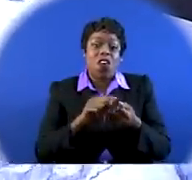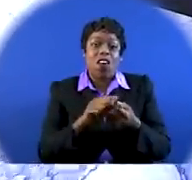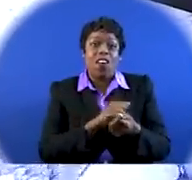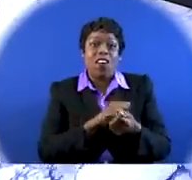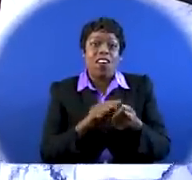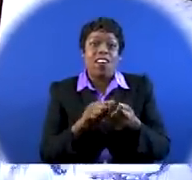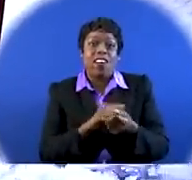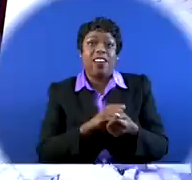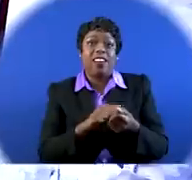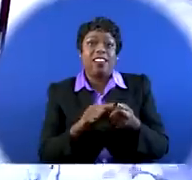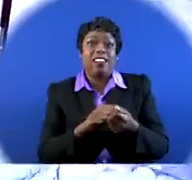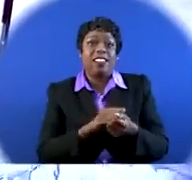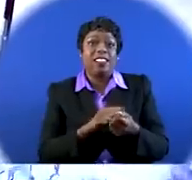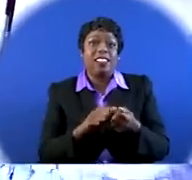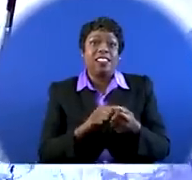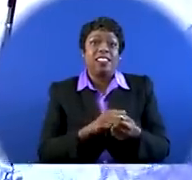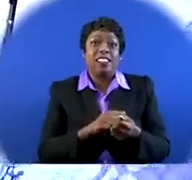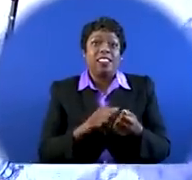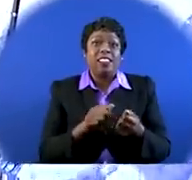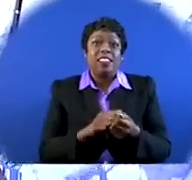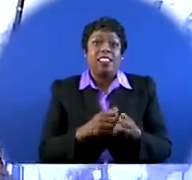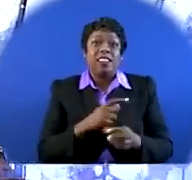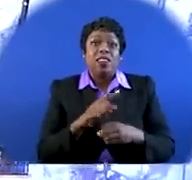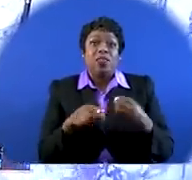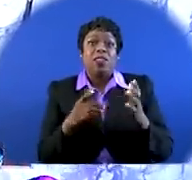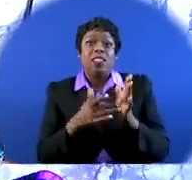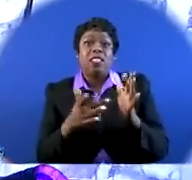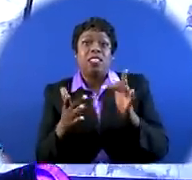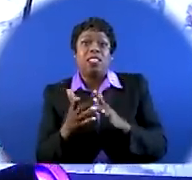walked. Oh, when Jesus